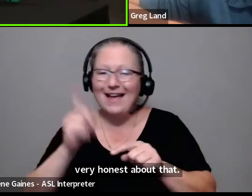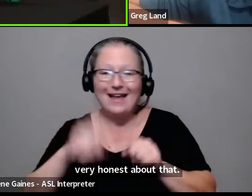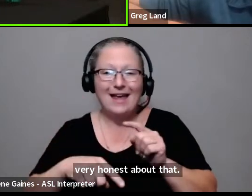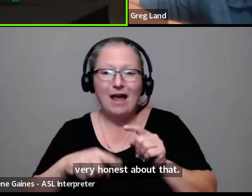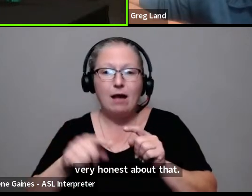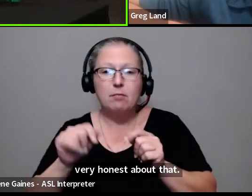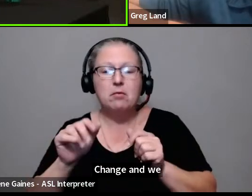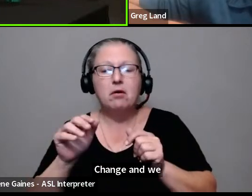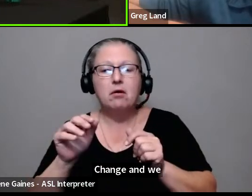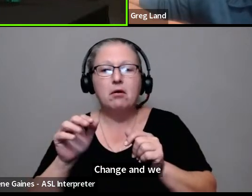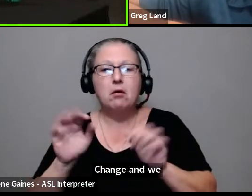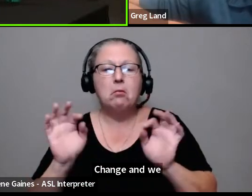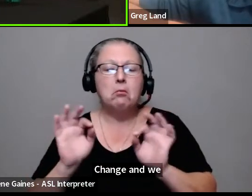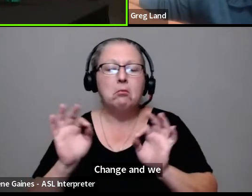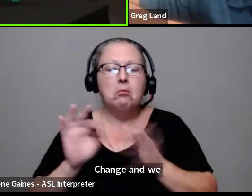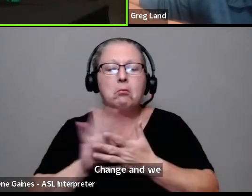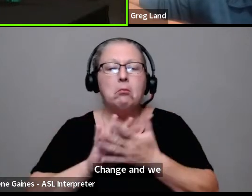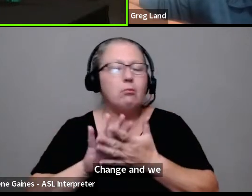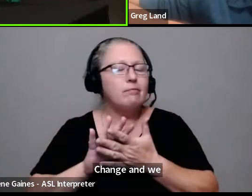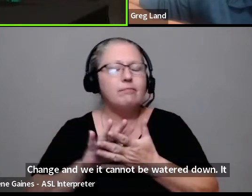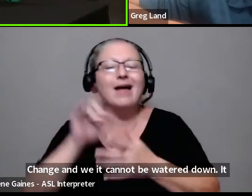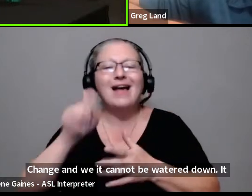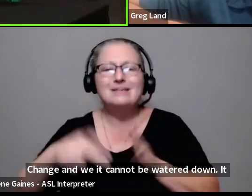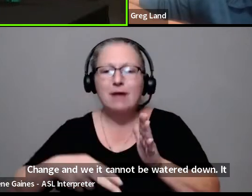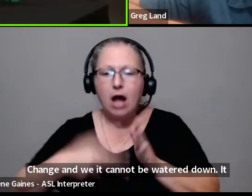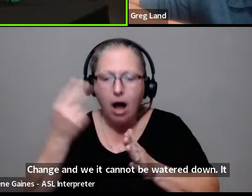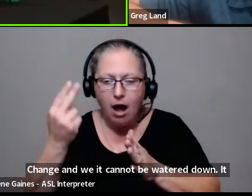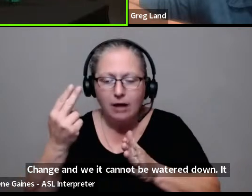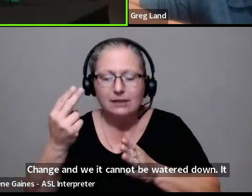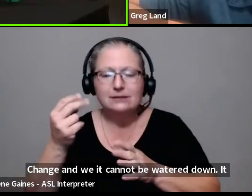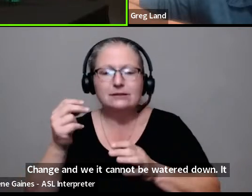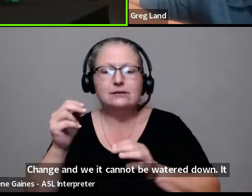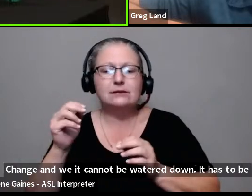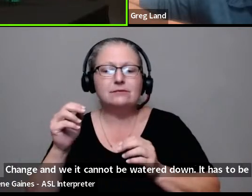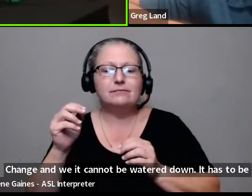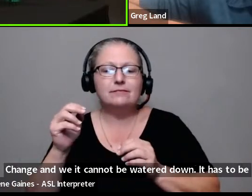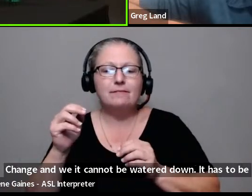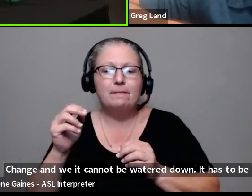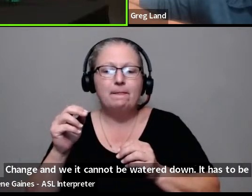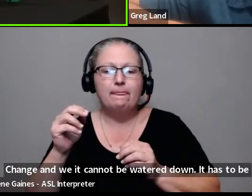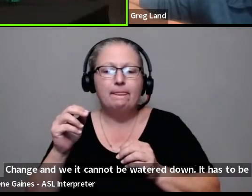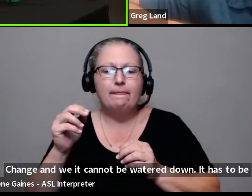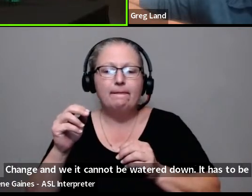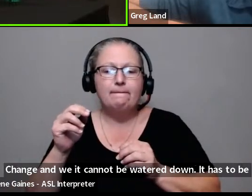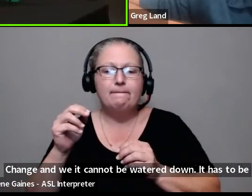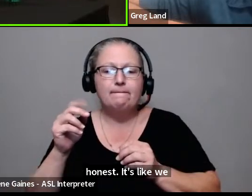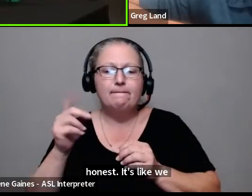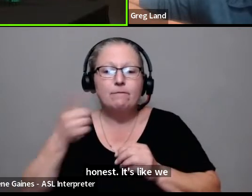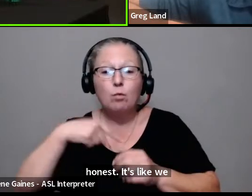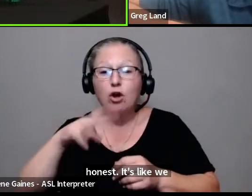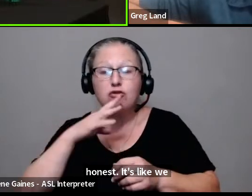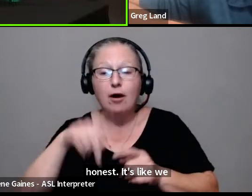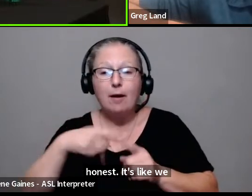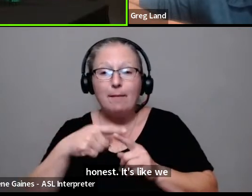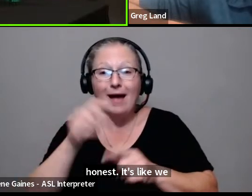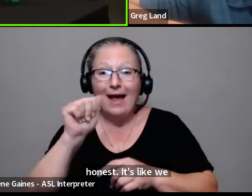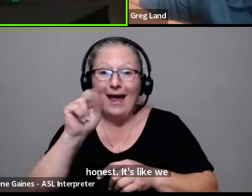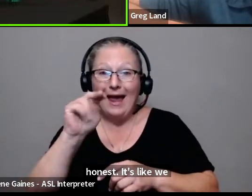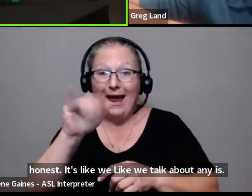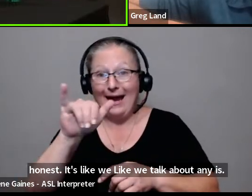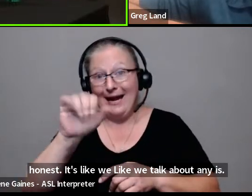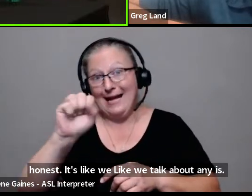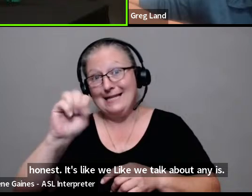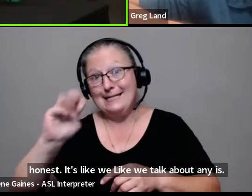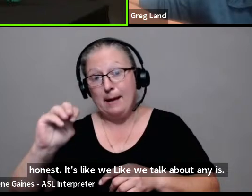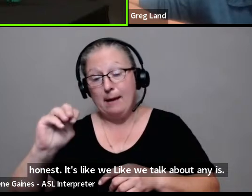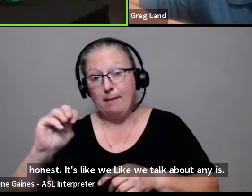watered down. It has to be honest. It's like we talk about any ism, they all